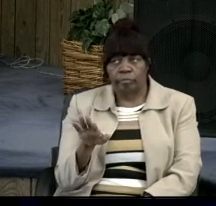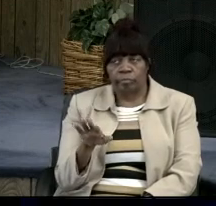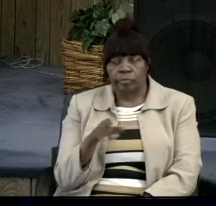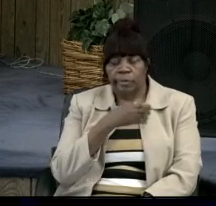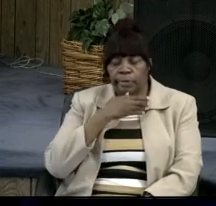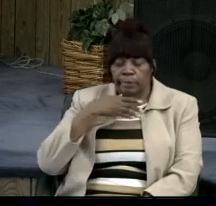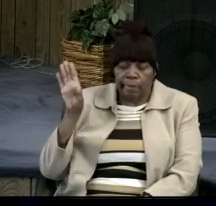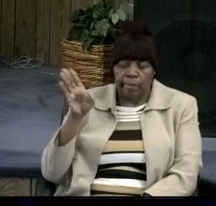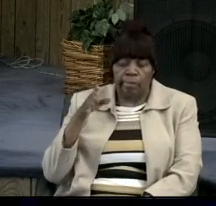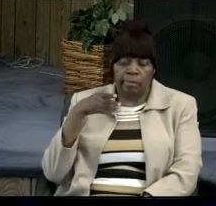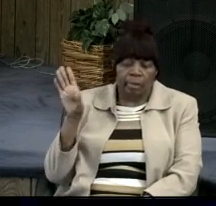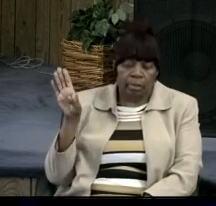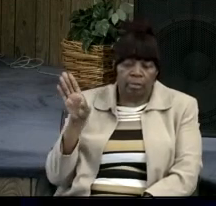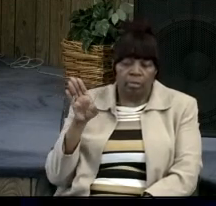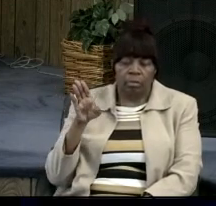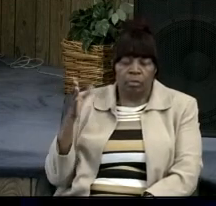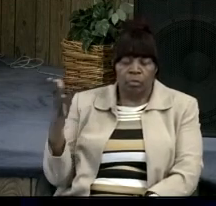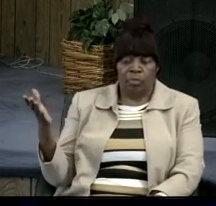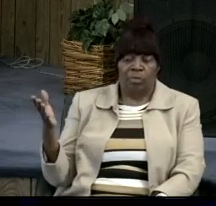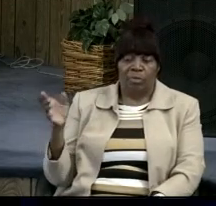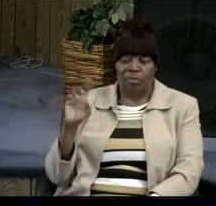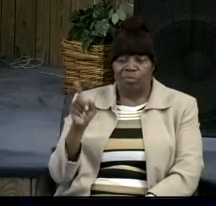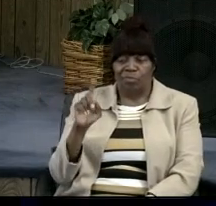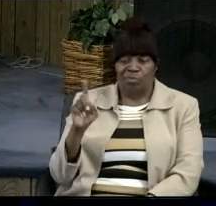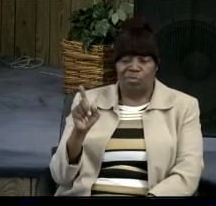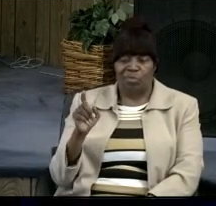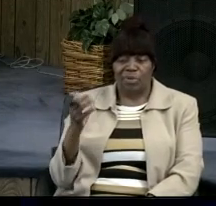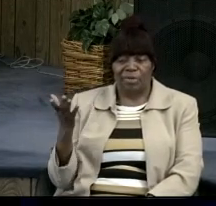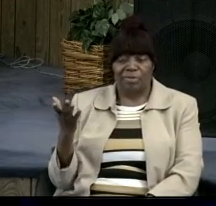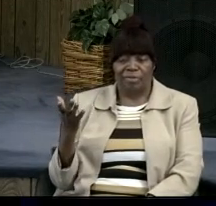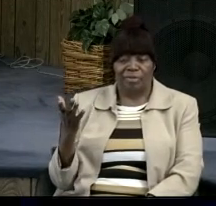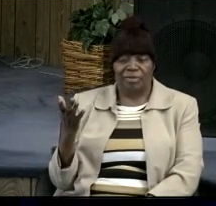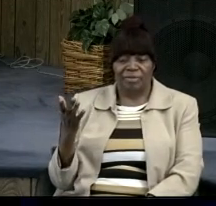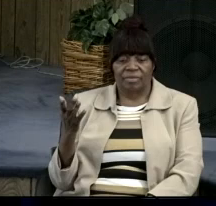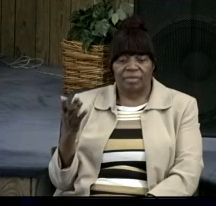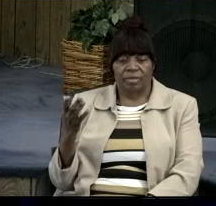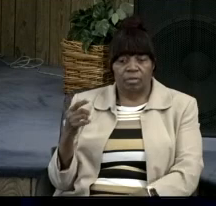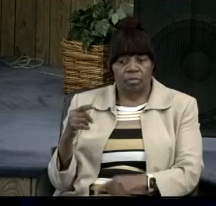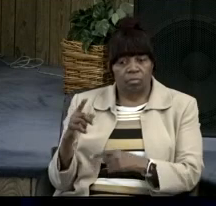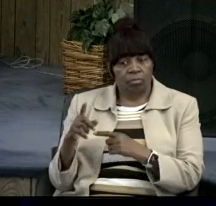Go on somewhere. Get out of my face. Well, where do you think you're sending them to?